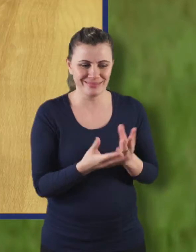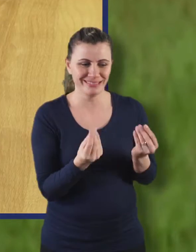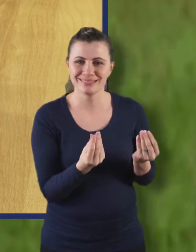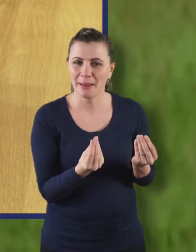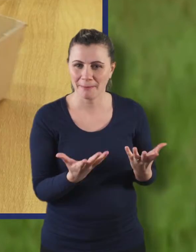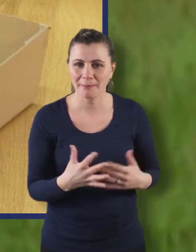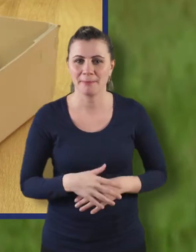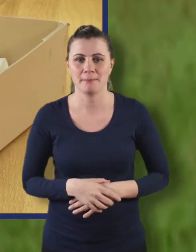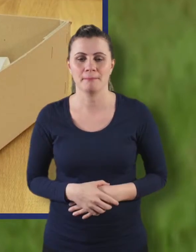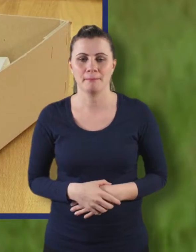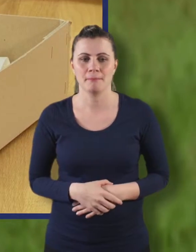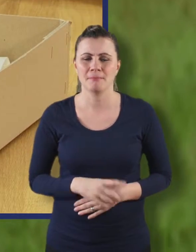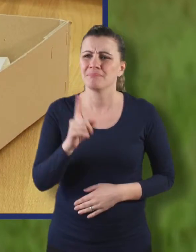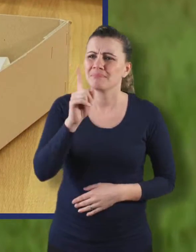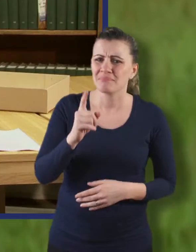develop.